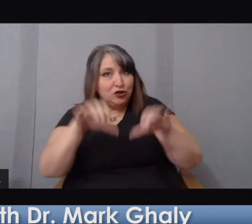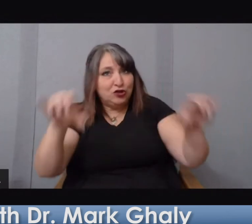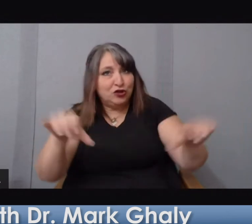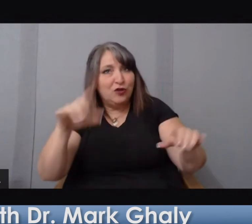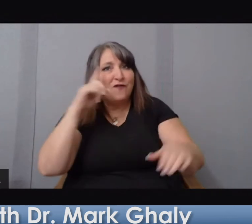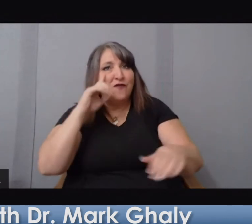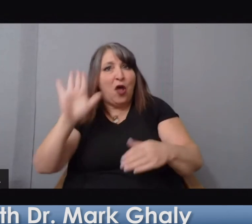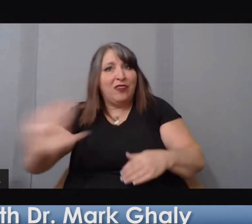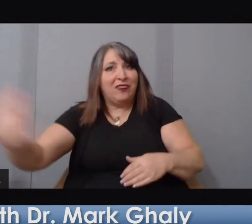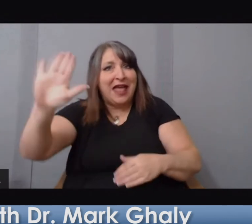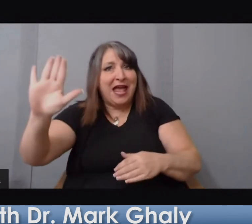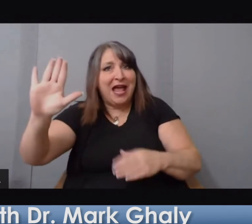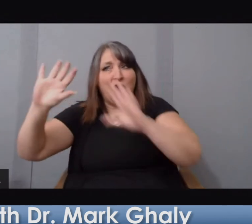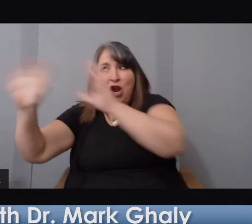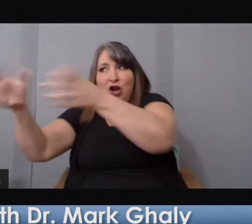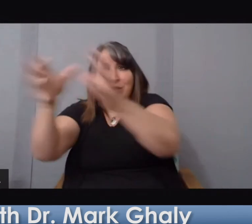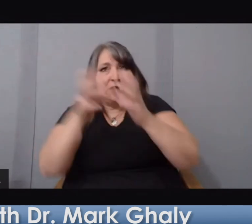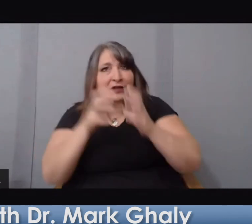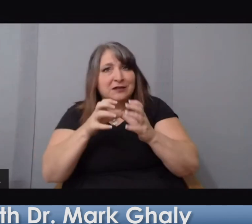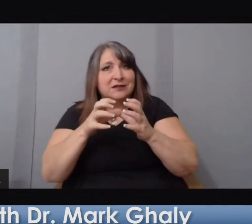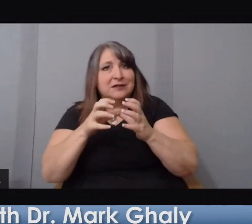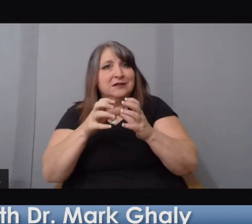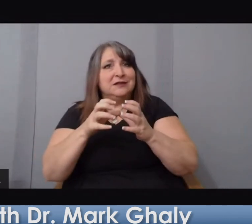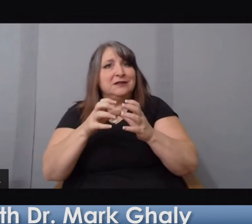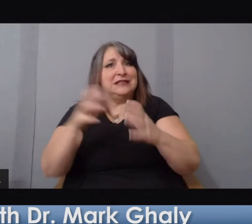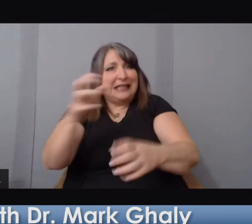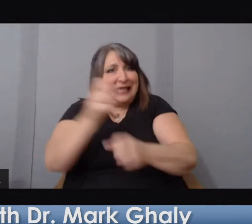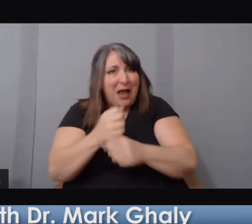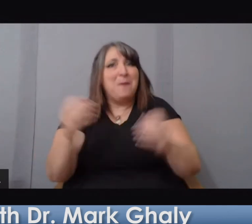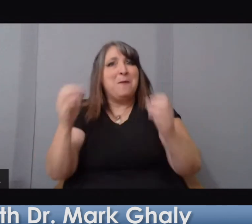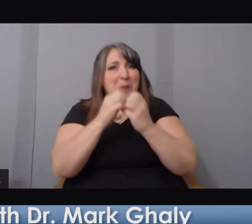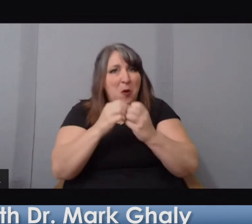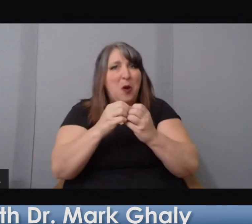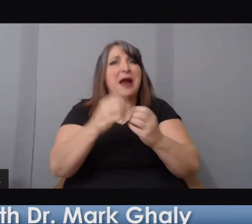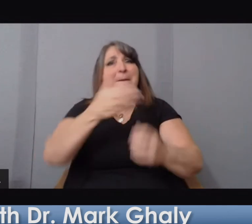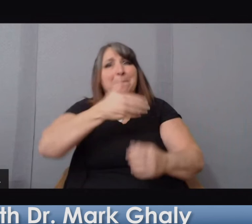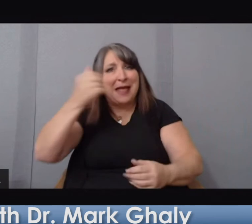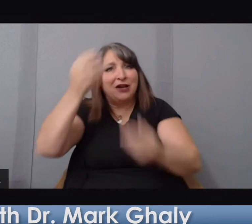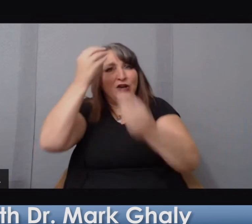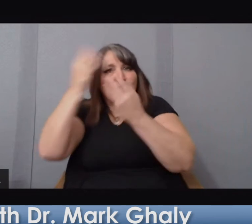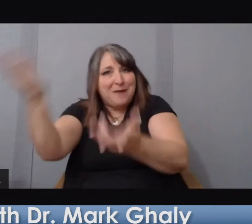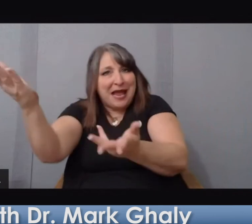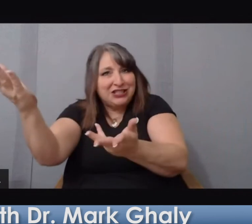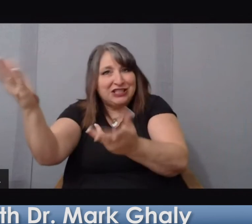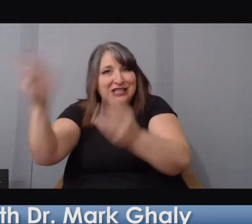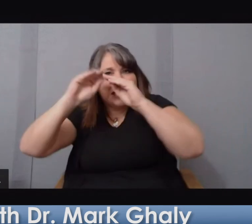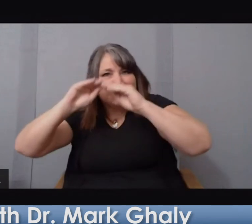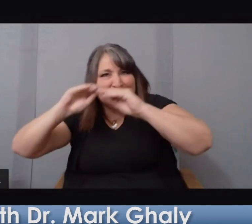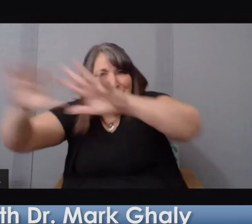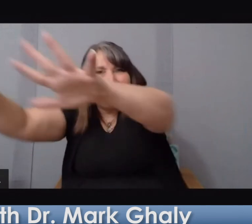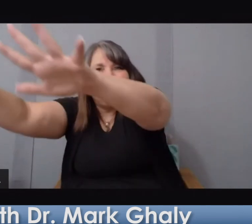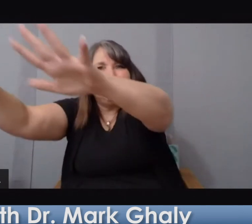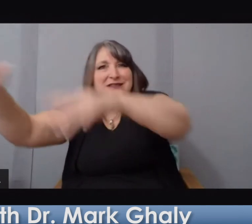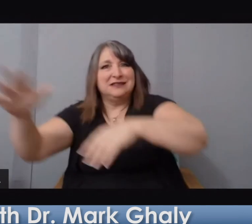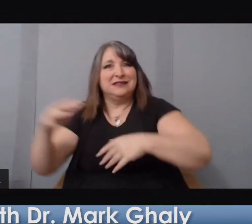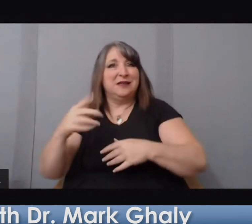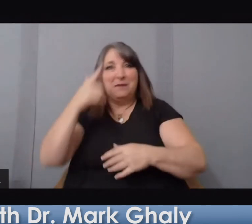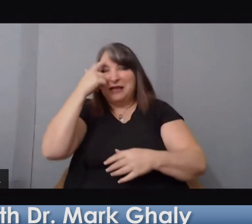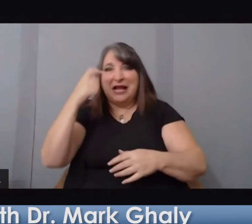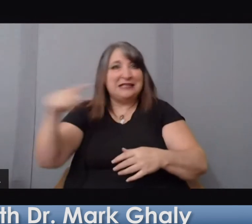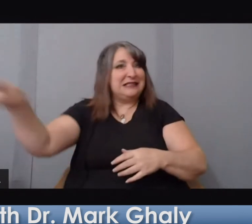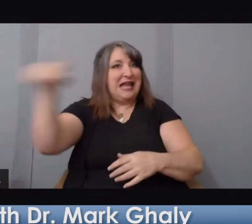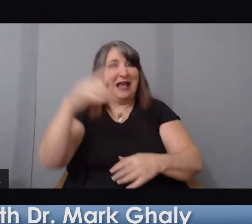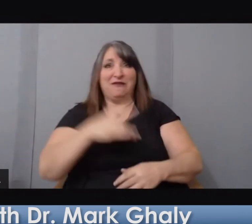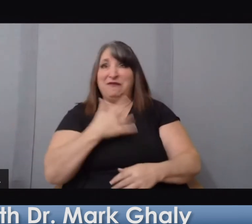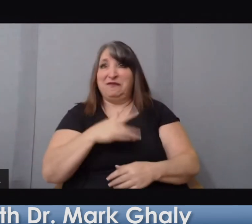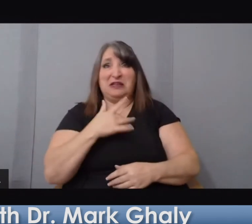their communities at ease and get a little bit better information out there? Because there's a lot of things being said, but not a lot is being directed at them.